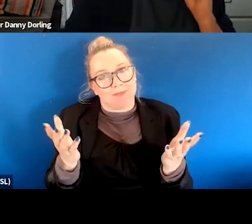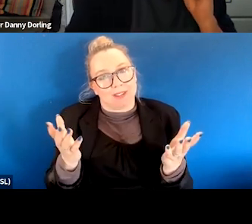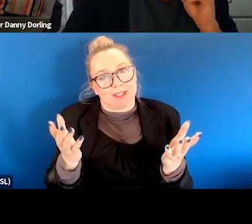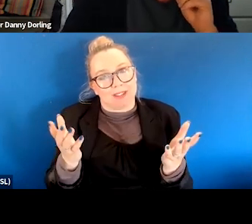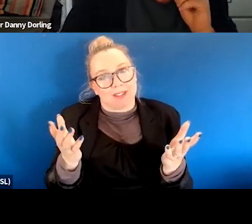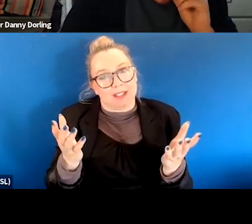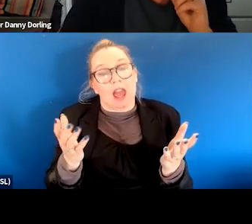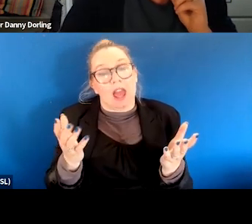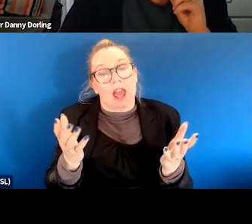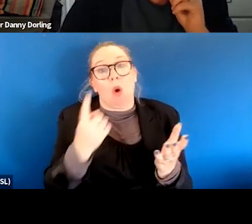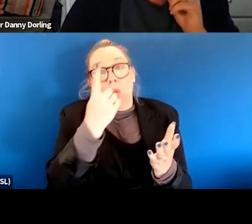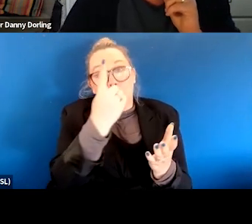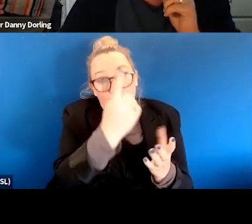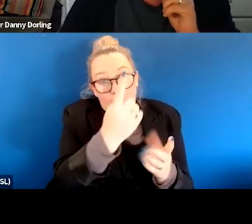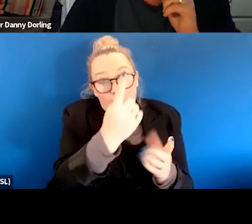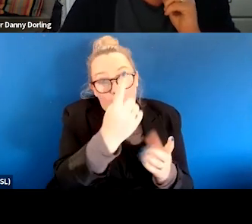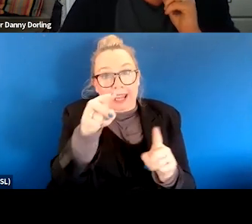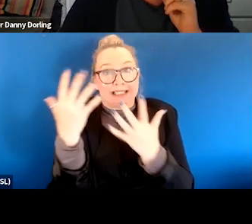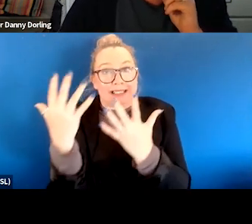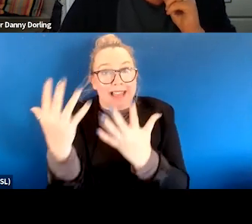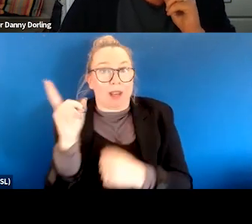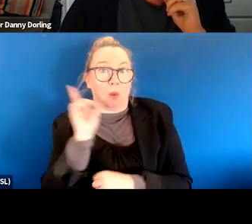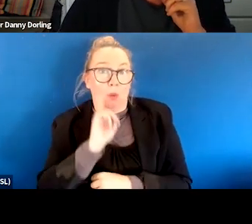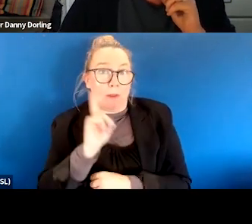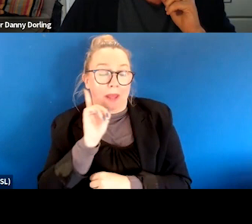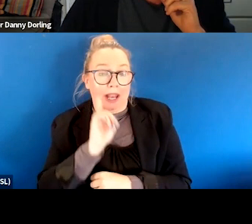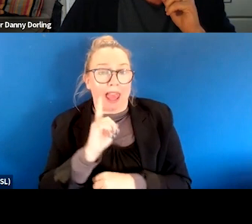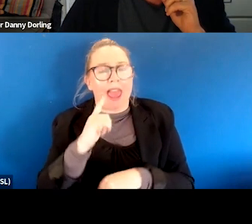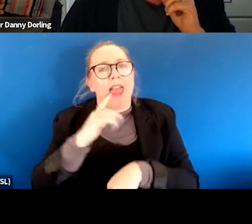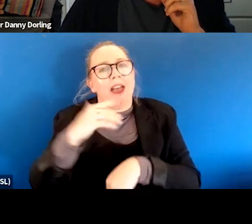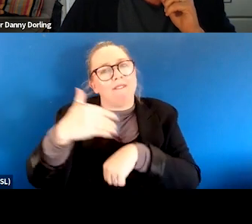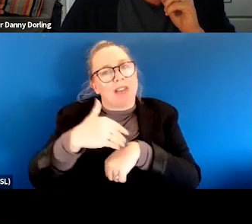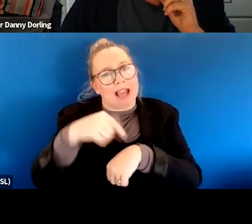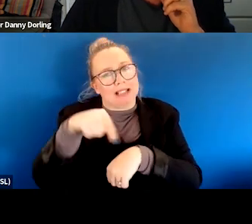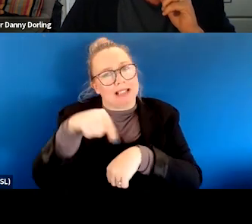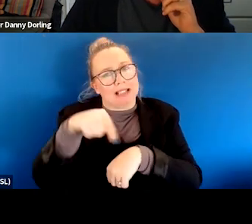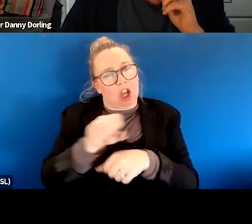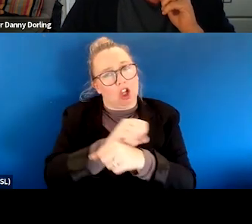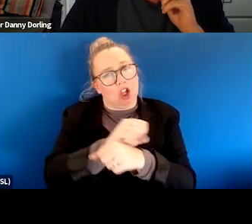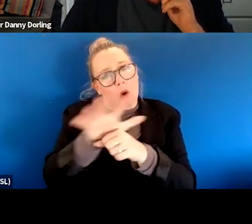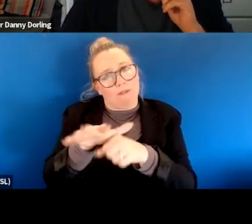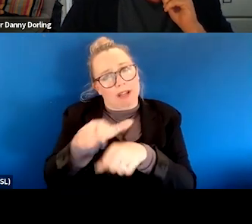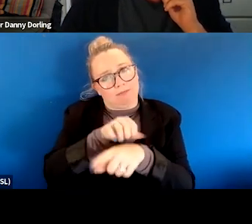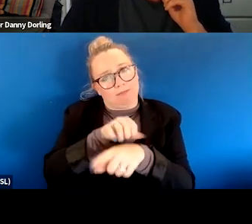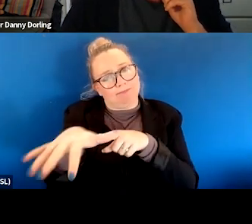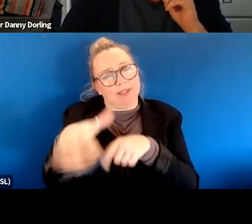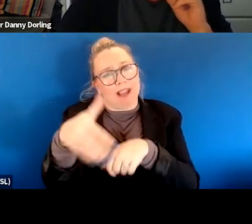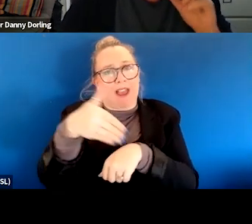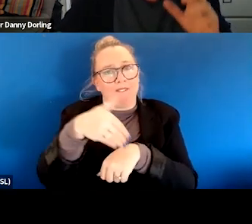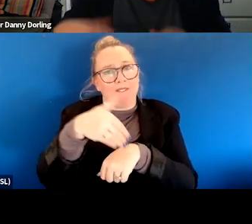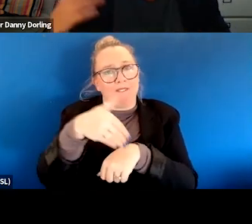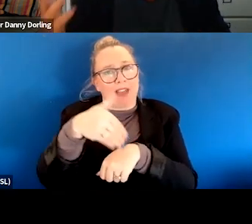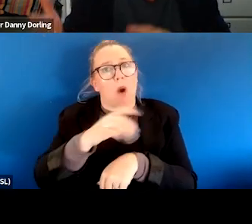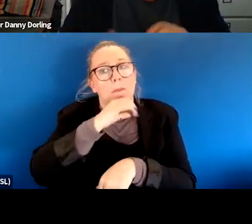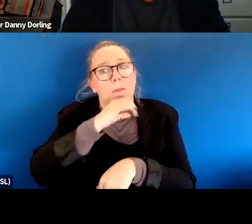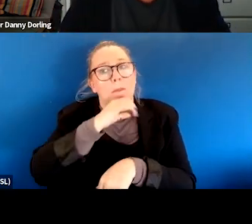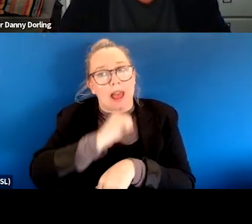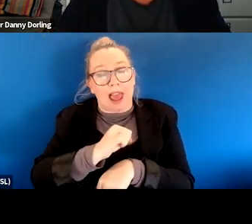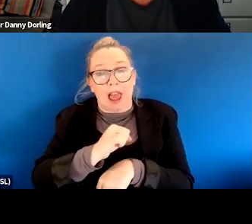And 1 in 10 women. And it affected men much more than women. And that isn't commented on very much yet, which is